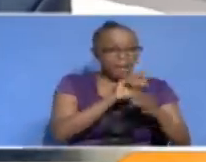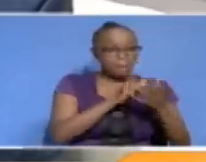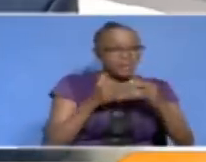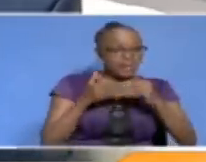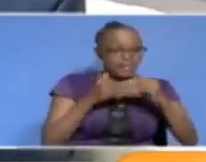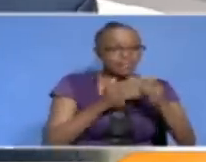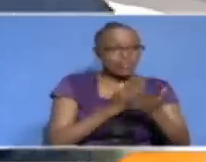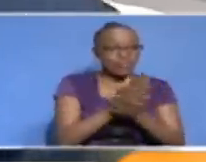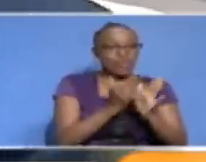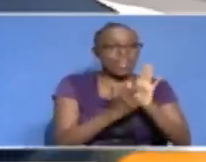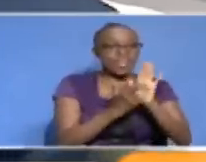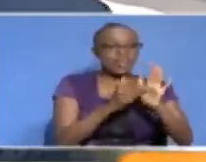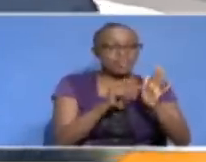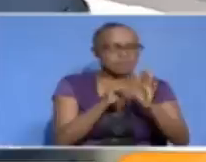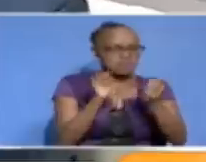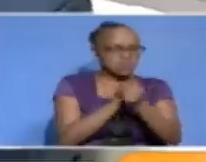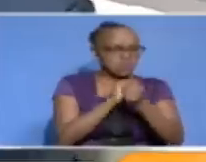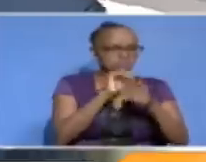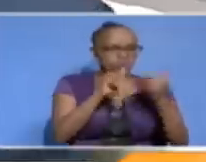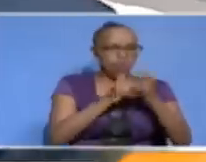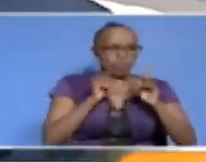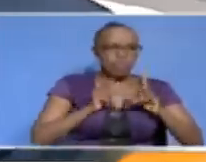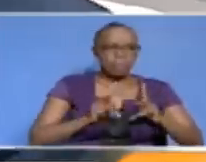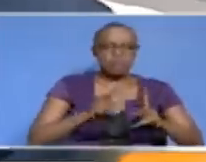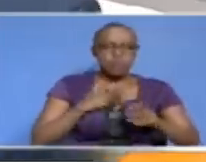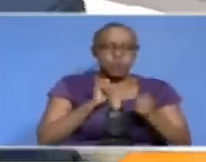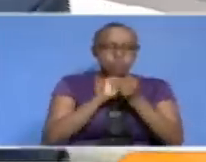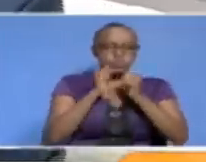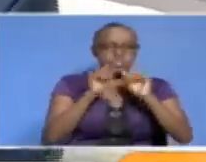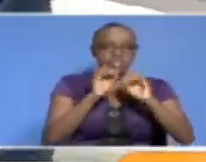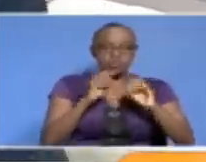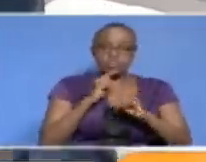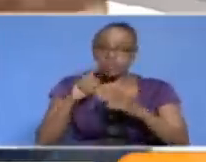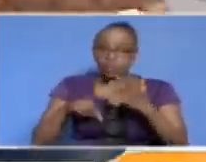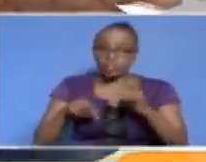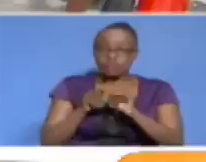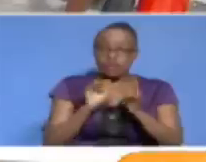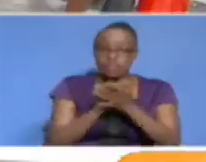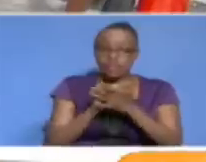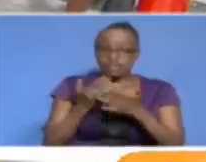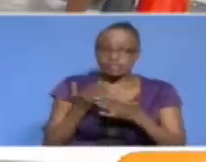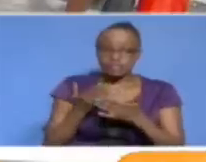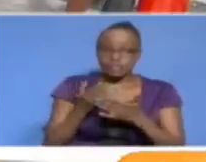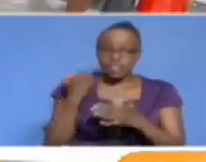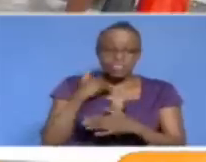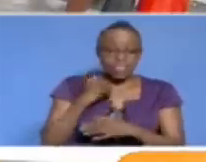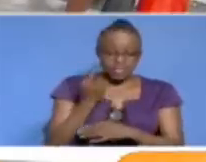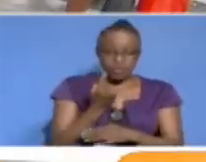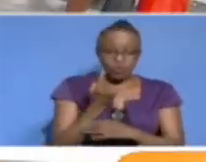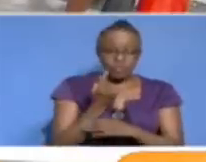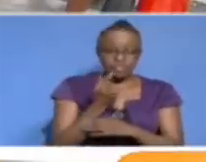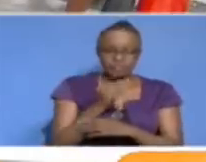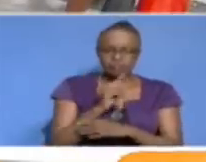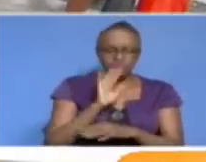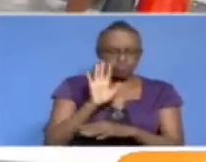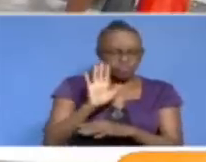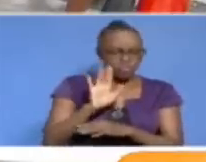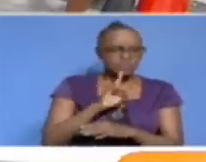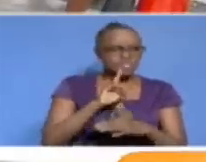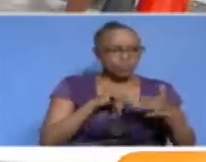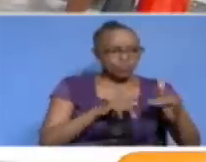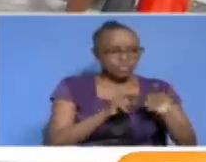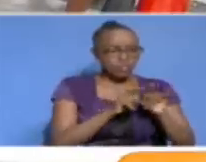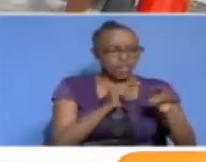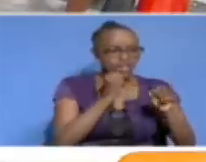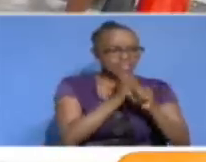by example. I'll dismantle all the people who do not want to change. So you're saying it takes a thief to catch a thief. And let me tell you this.